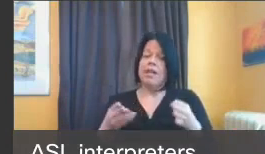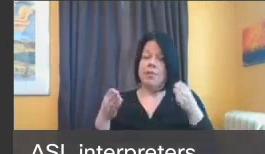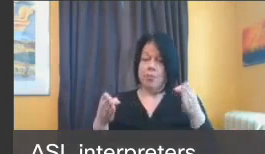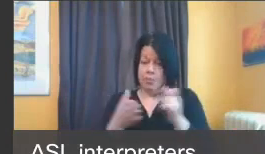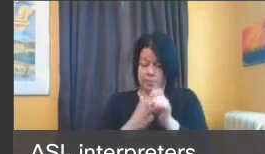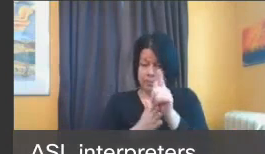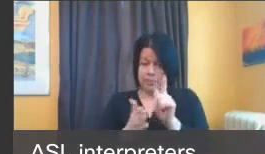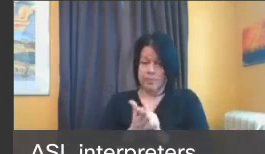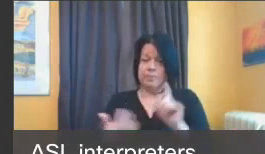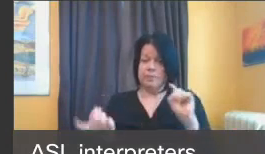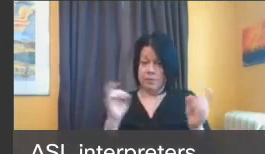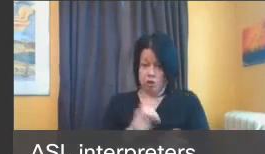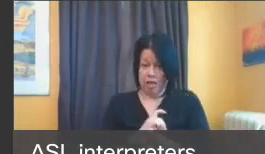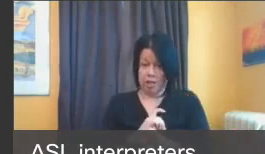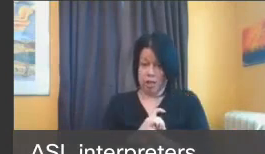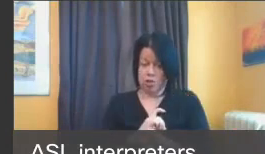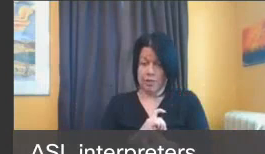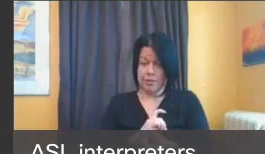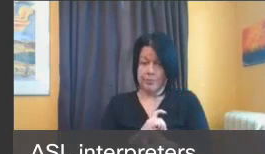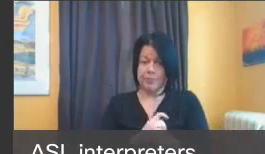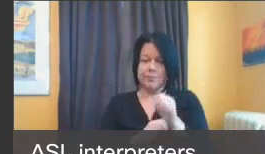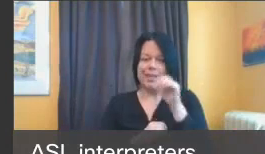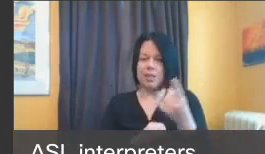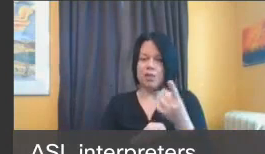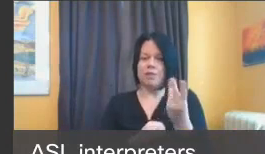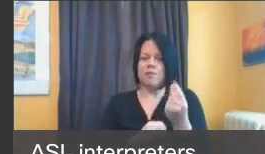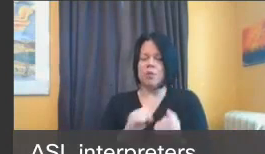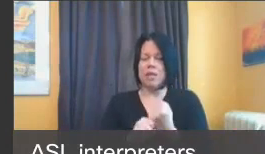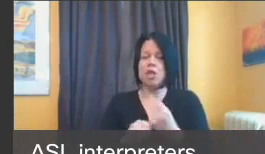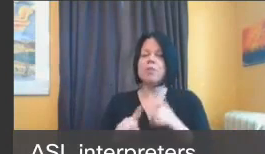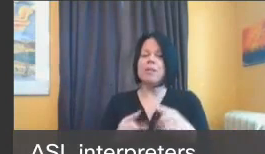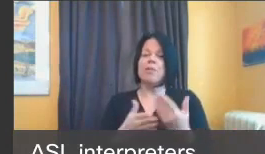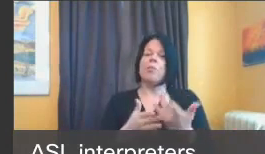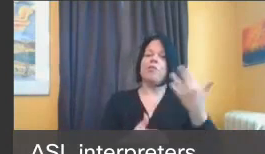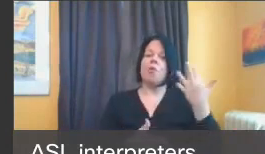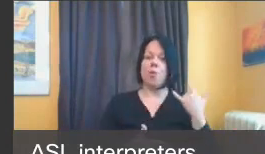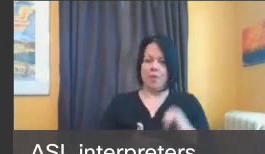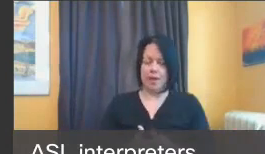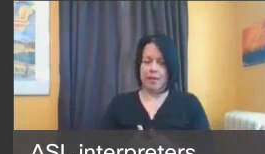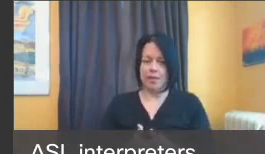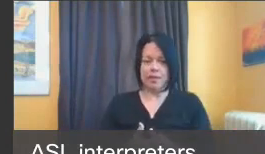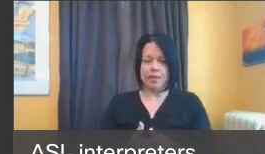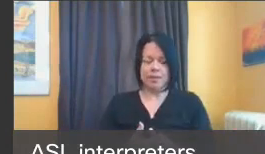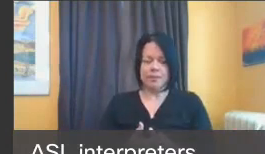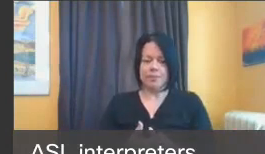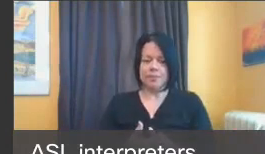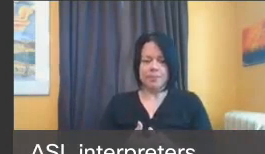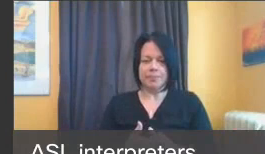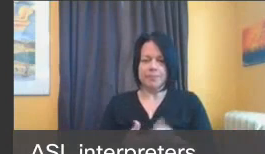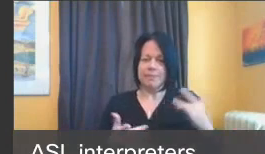the past couple of, not just the past couple of years, but really even before that, was towards this effort